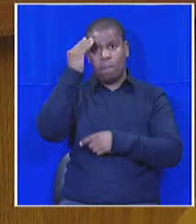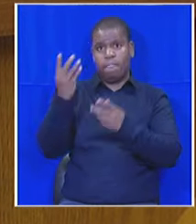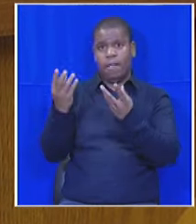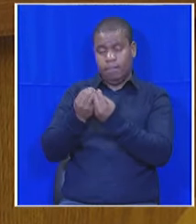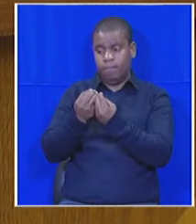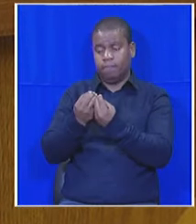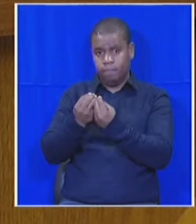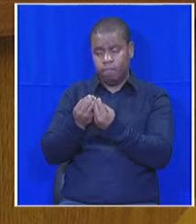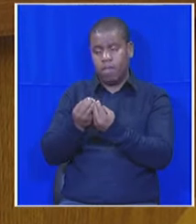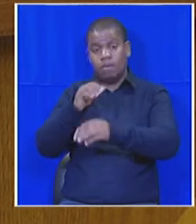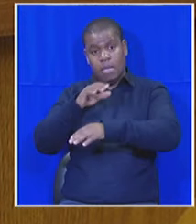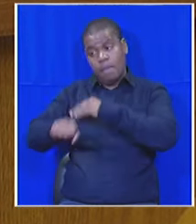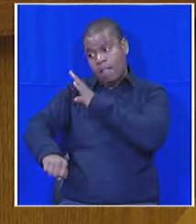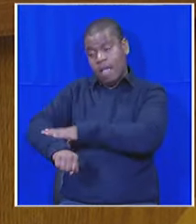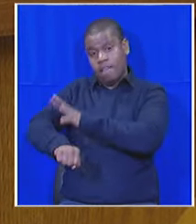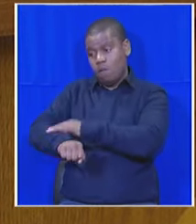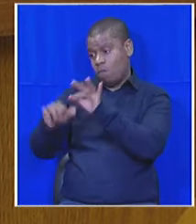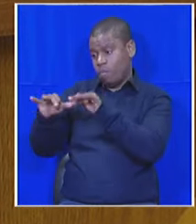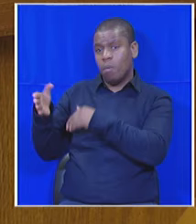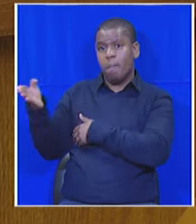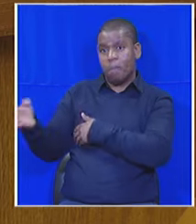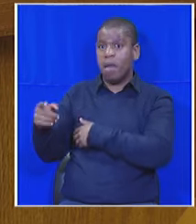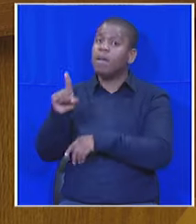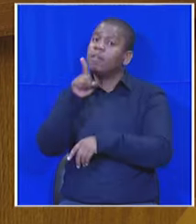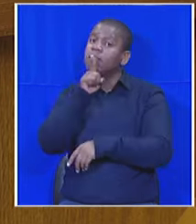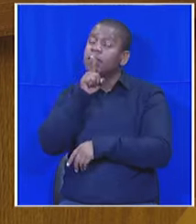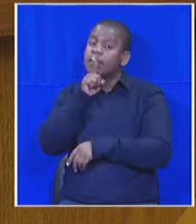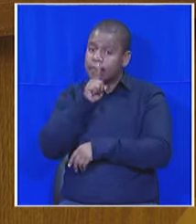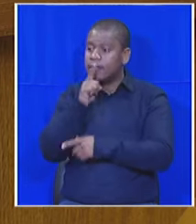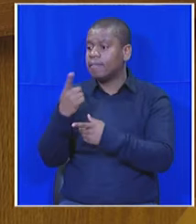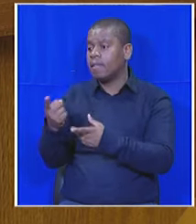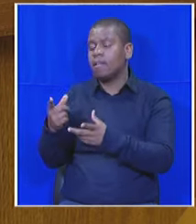the left-hand side, that since